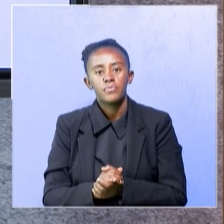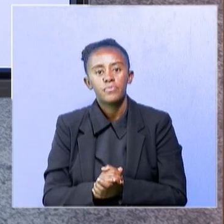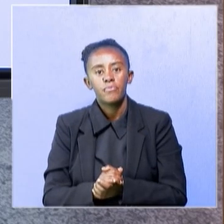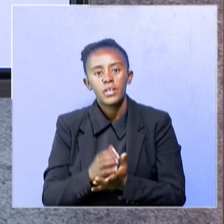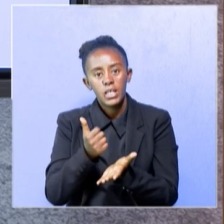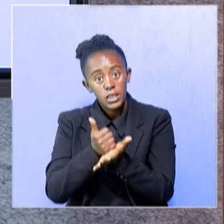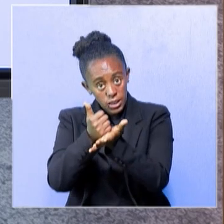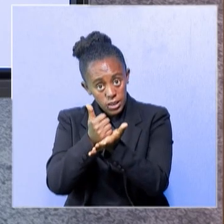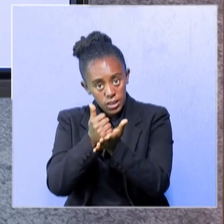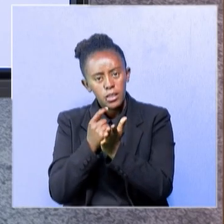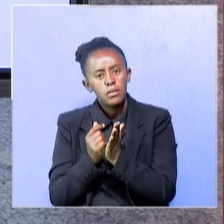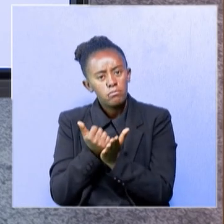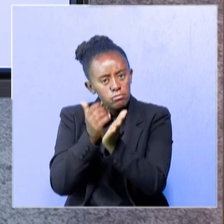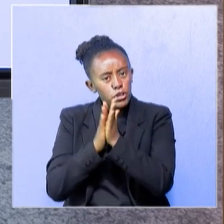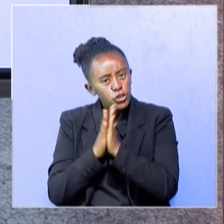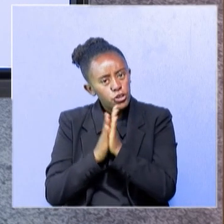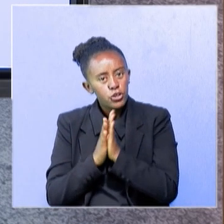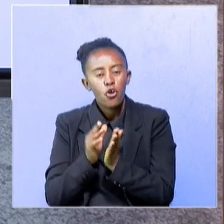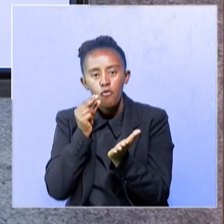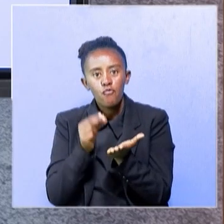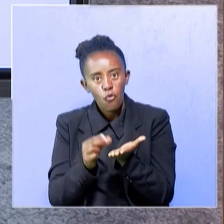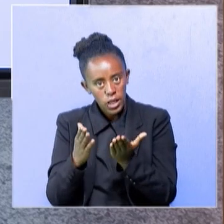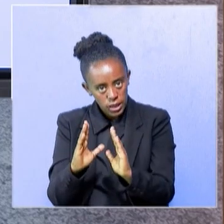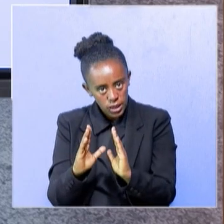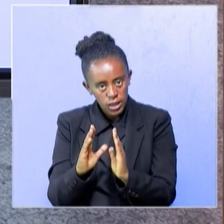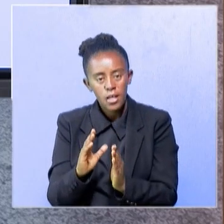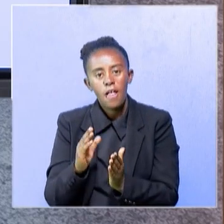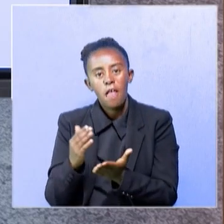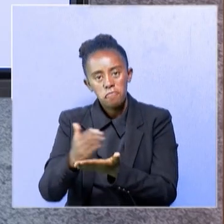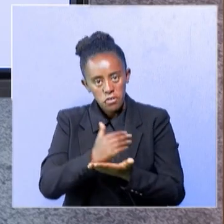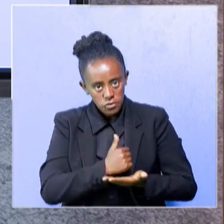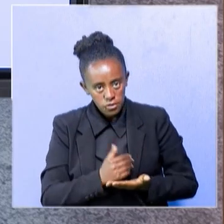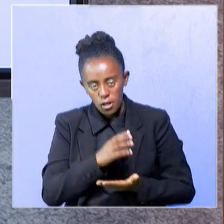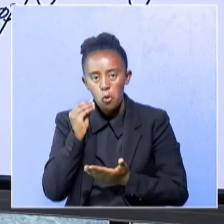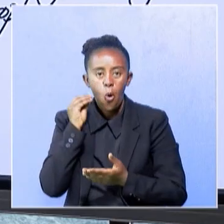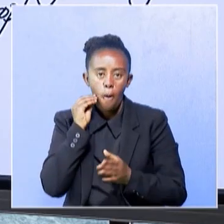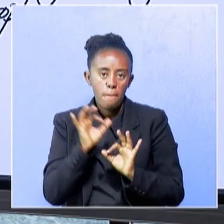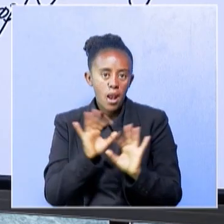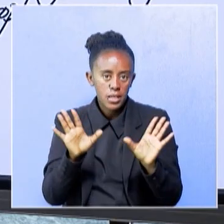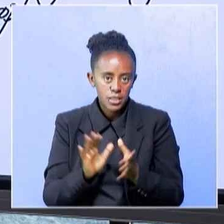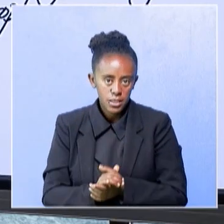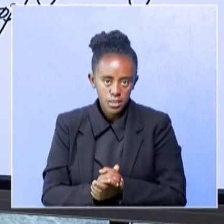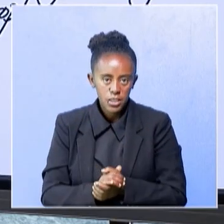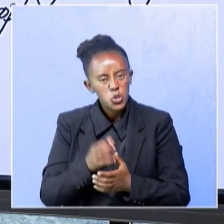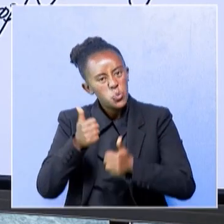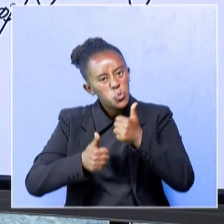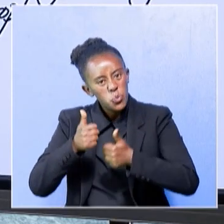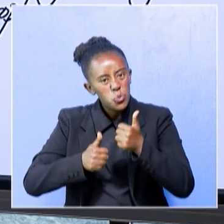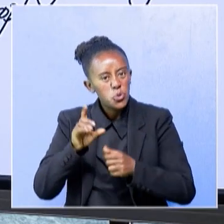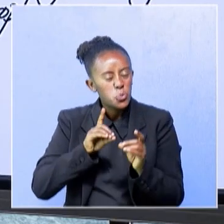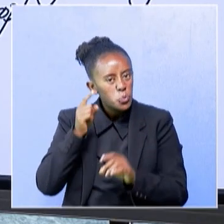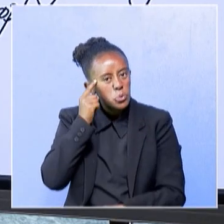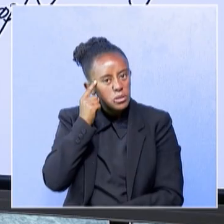charity, generous, volunteer, fundraising, and harmless. Which sentence do you think